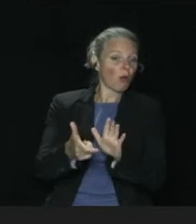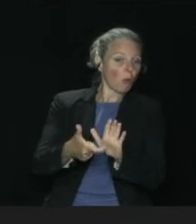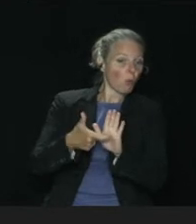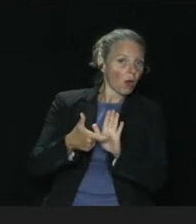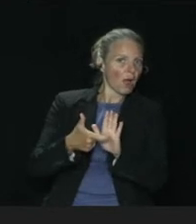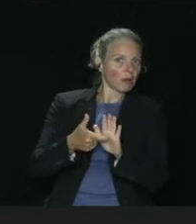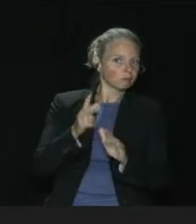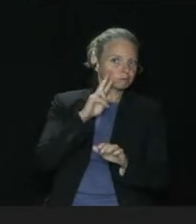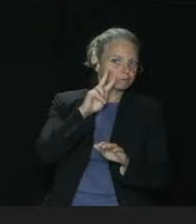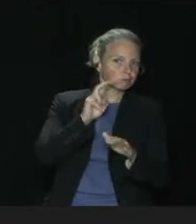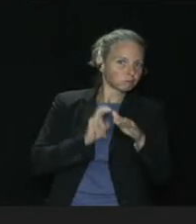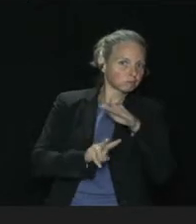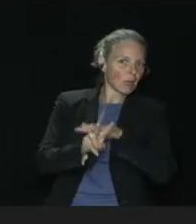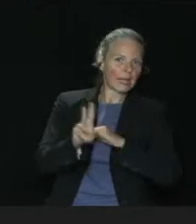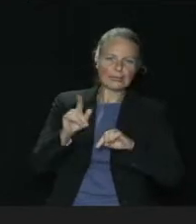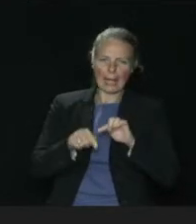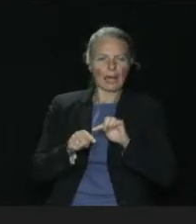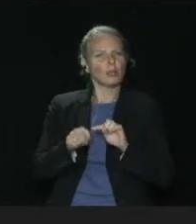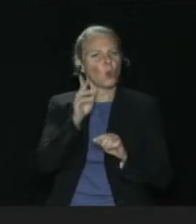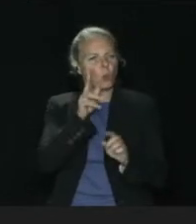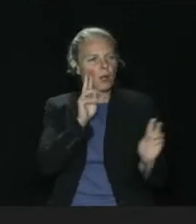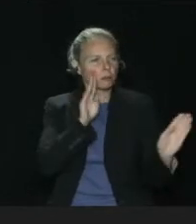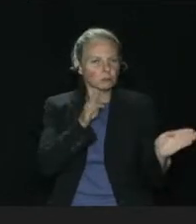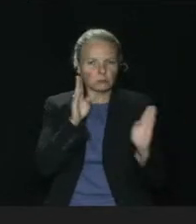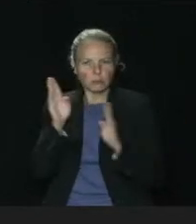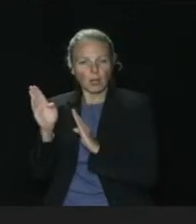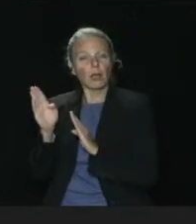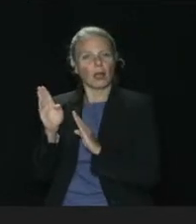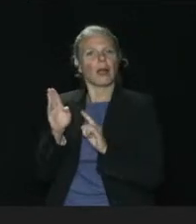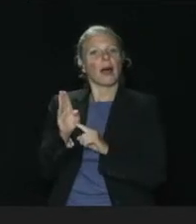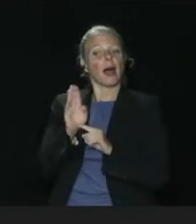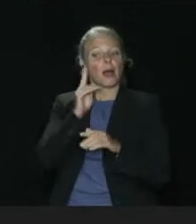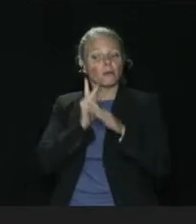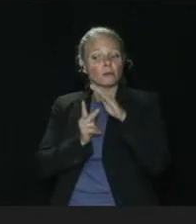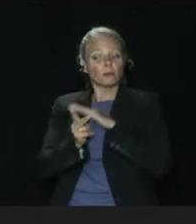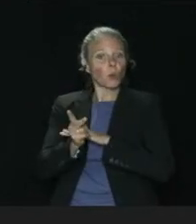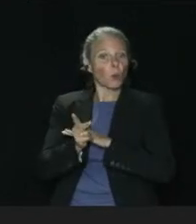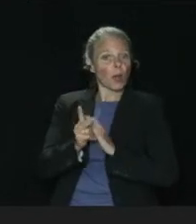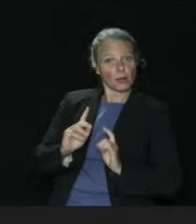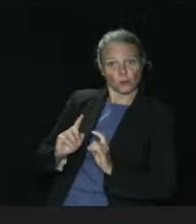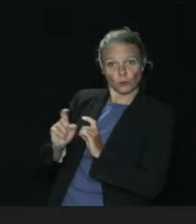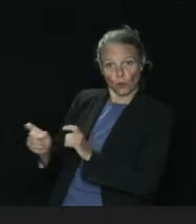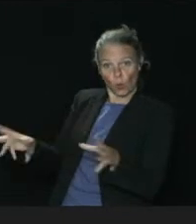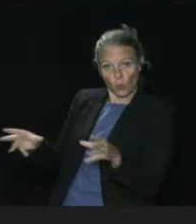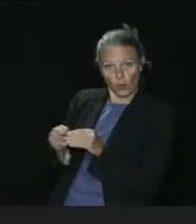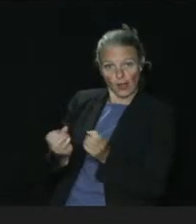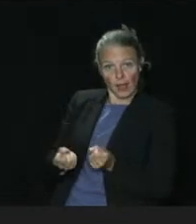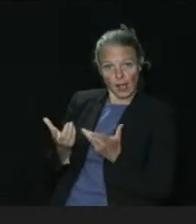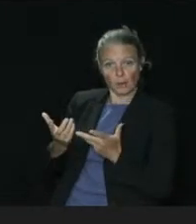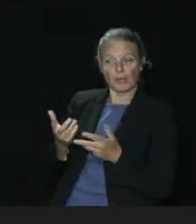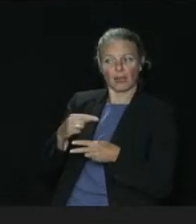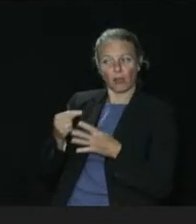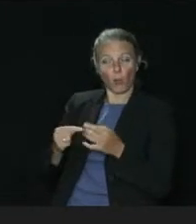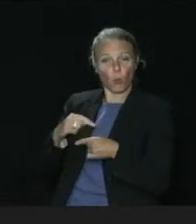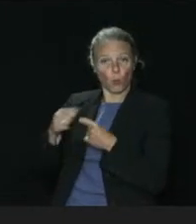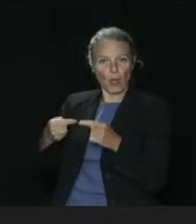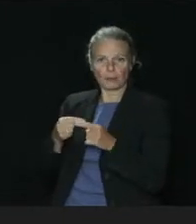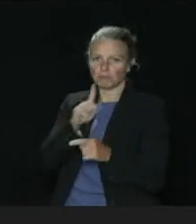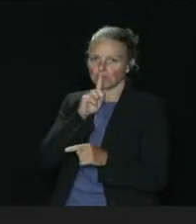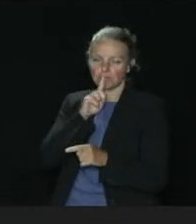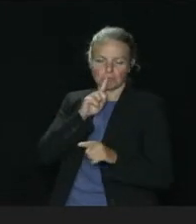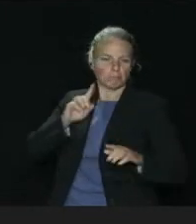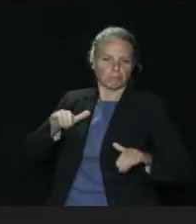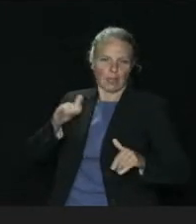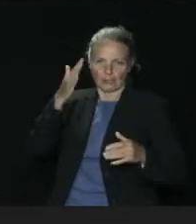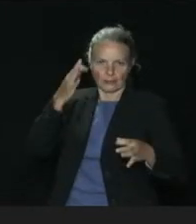said earlier, that includes the donated vaccines. But there will be further details announced later on that topic.